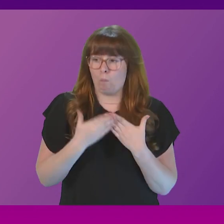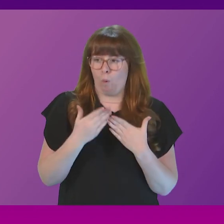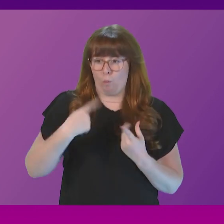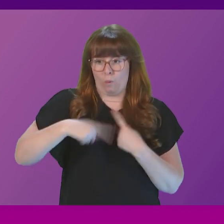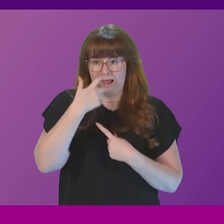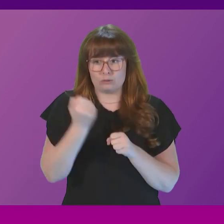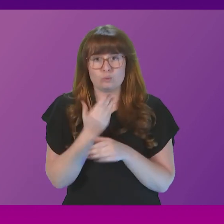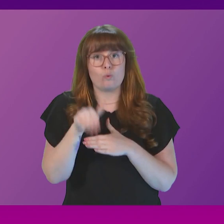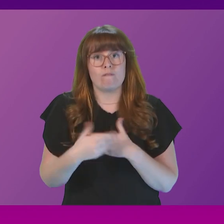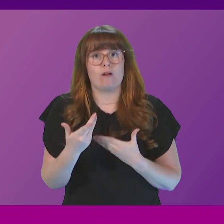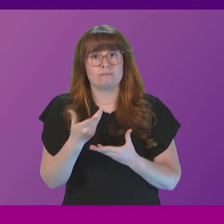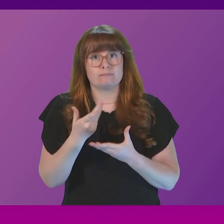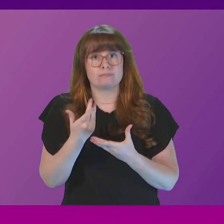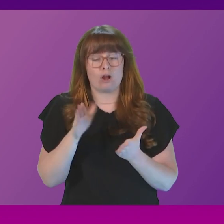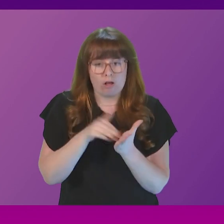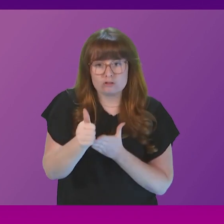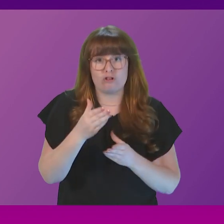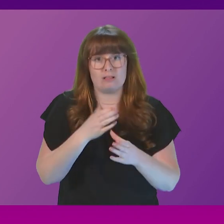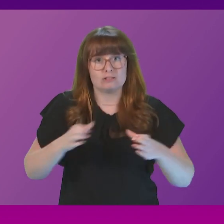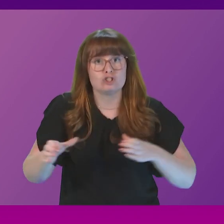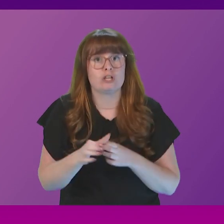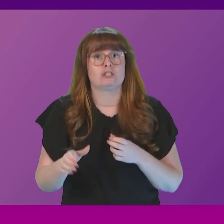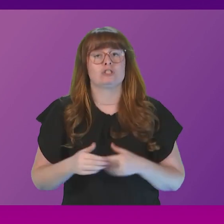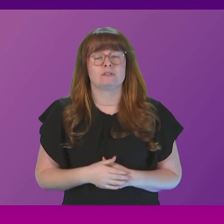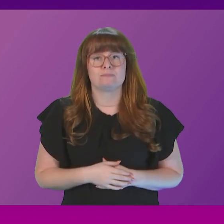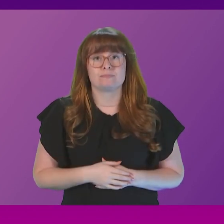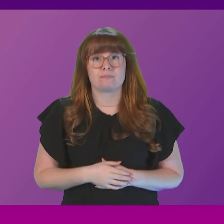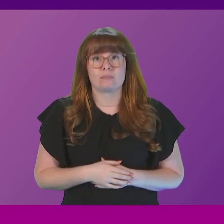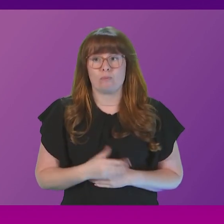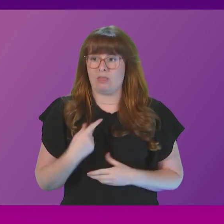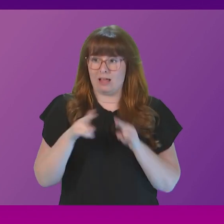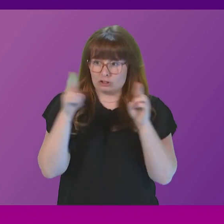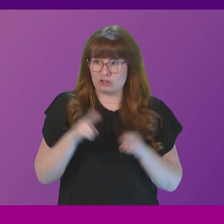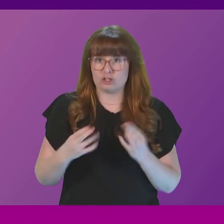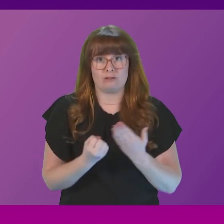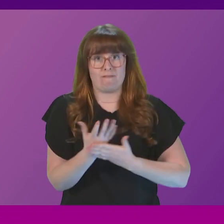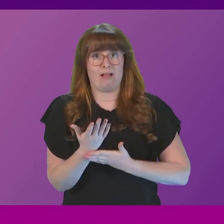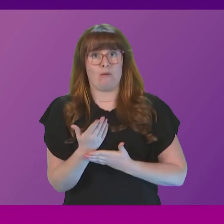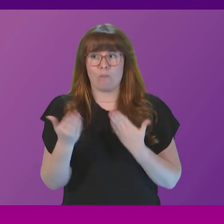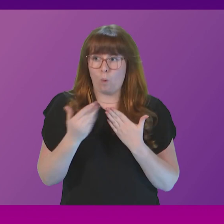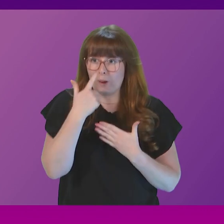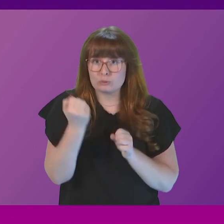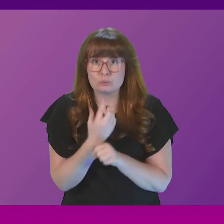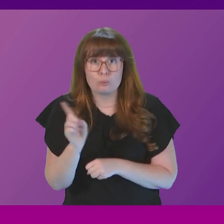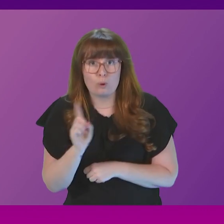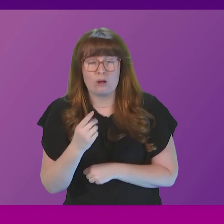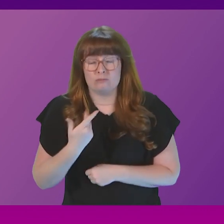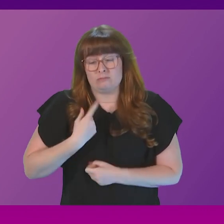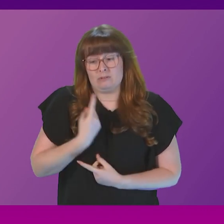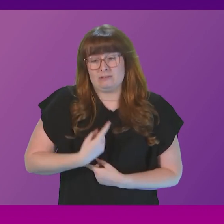around educational exchange, around cultural exchange, what more we can do in relation to international development, where despite having a relatively